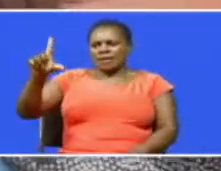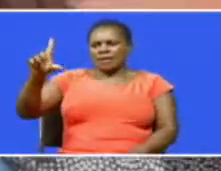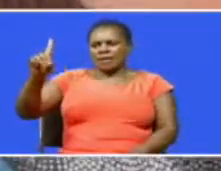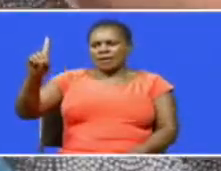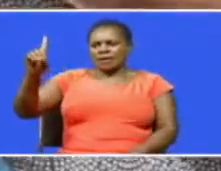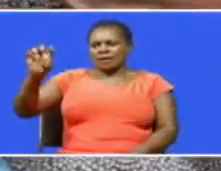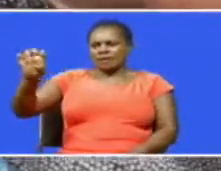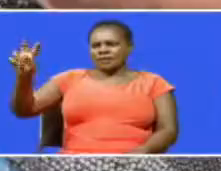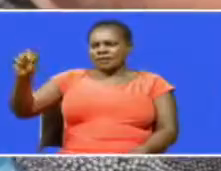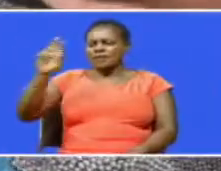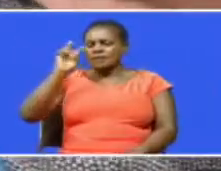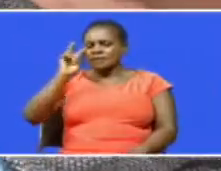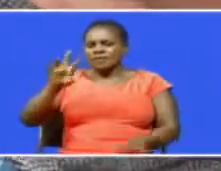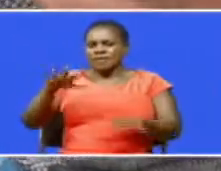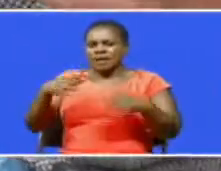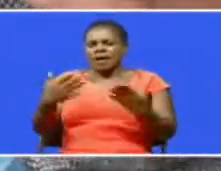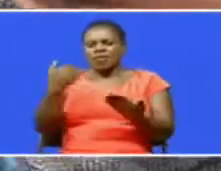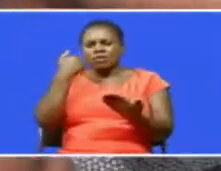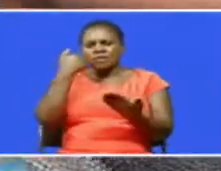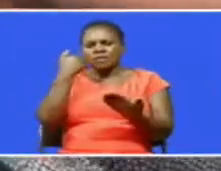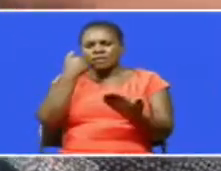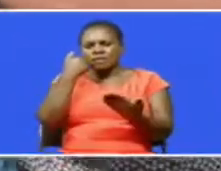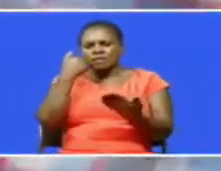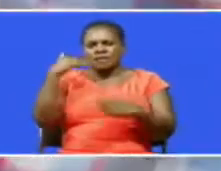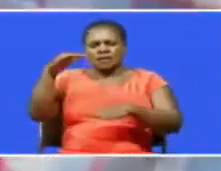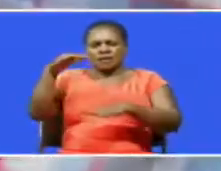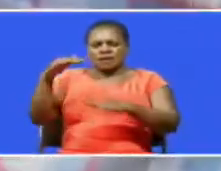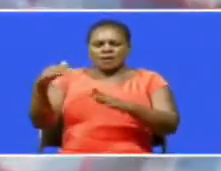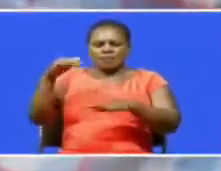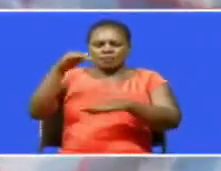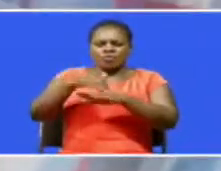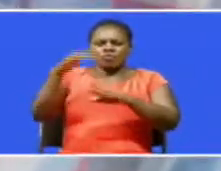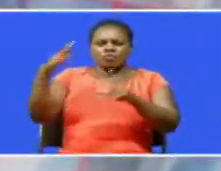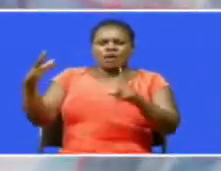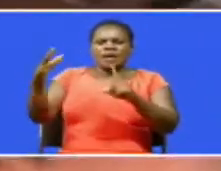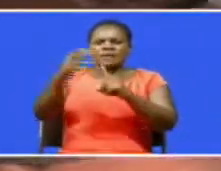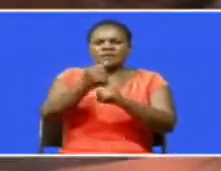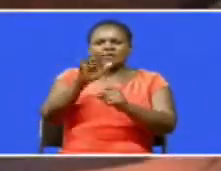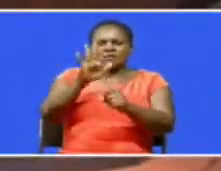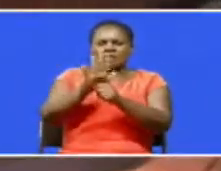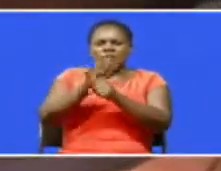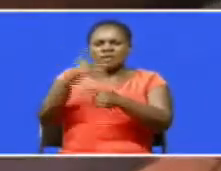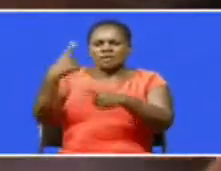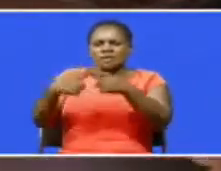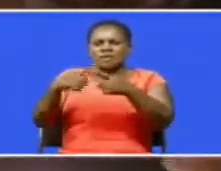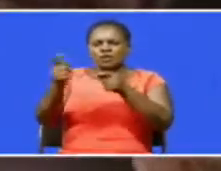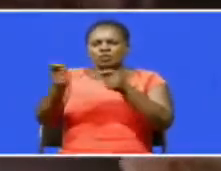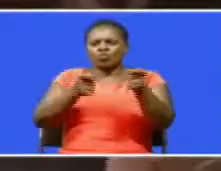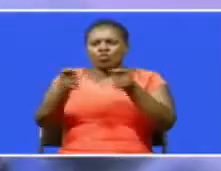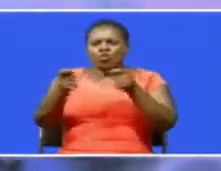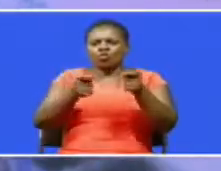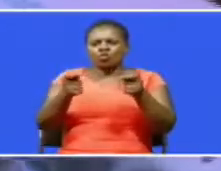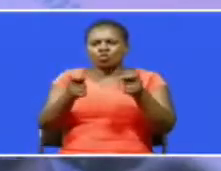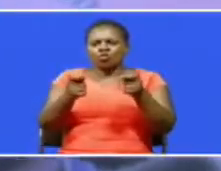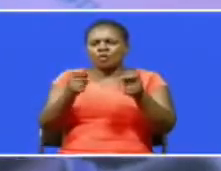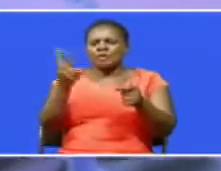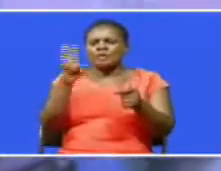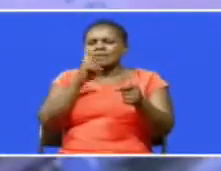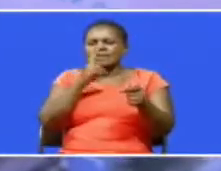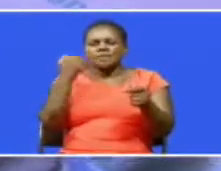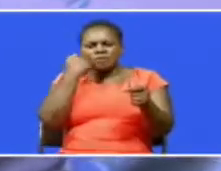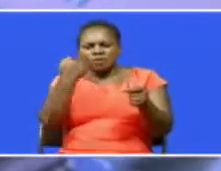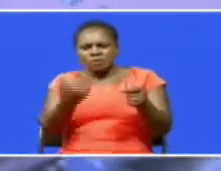Waliaula takes a look at how the pandemic reversed the gains made over many years in trying to combat deadly childhood